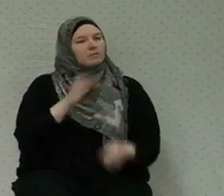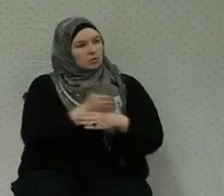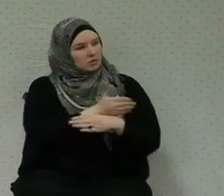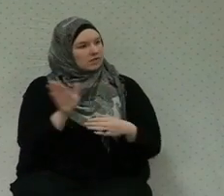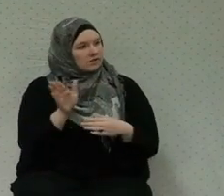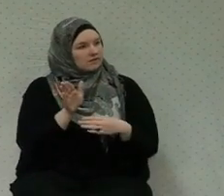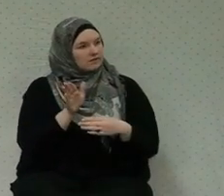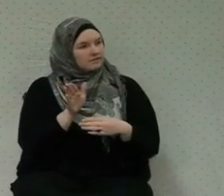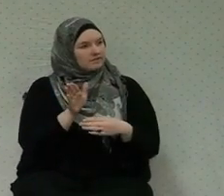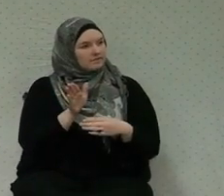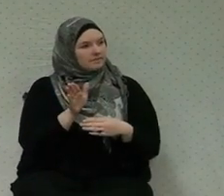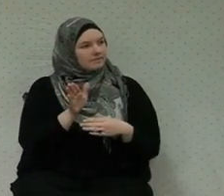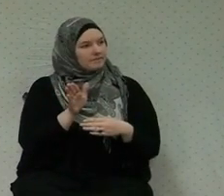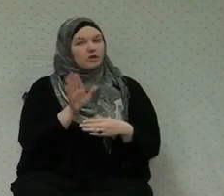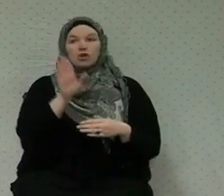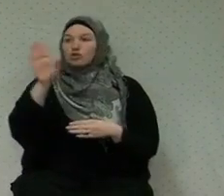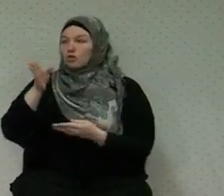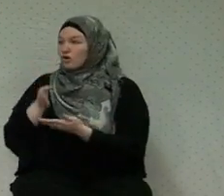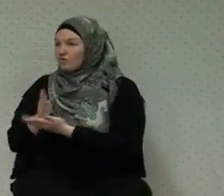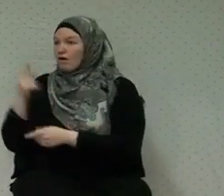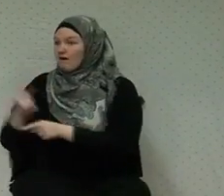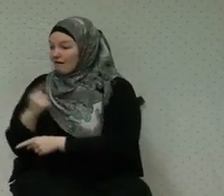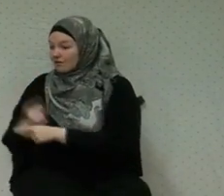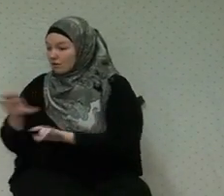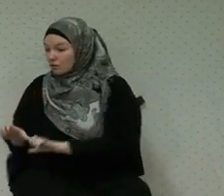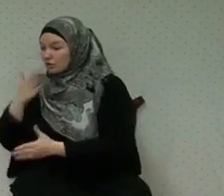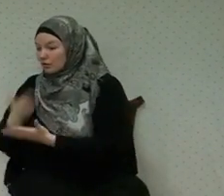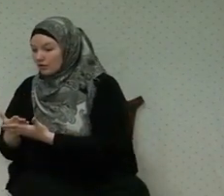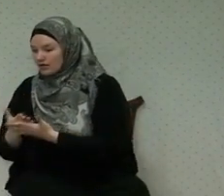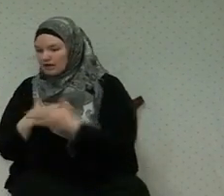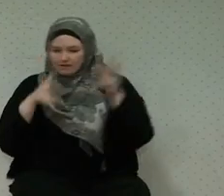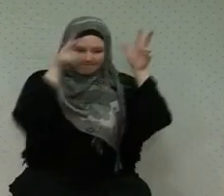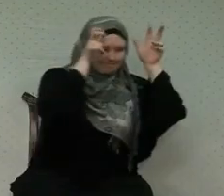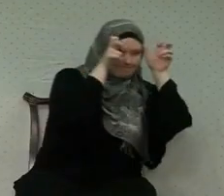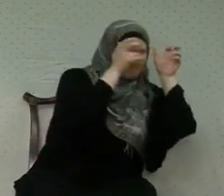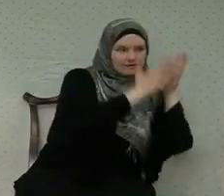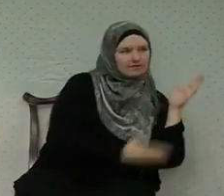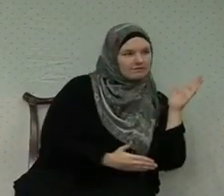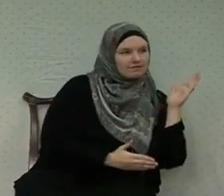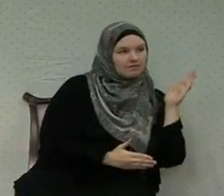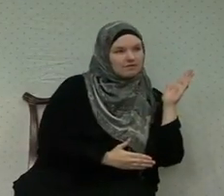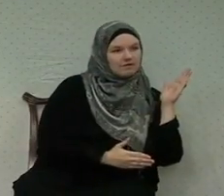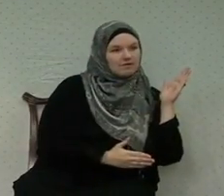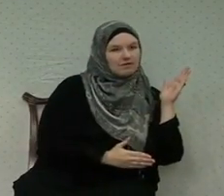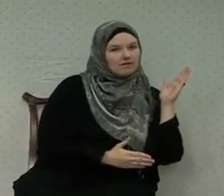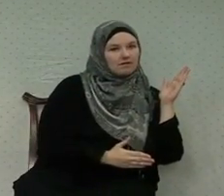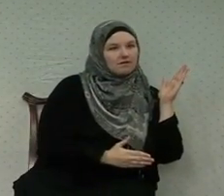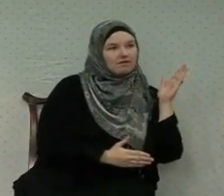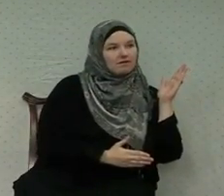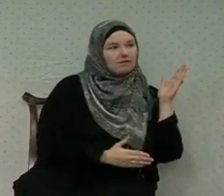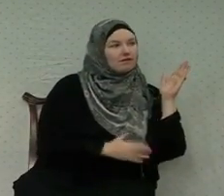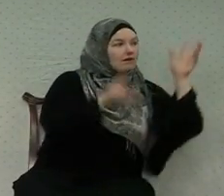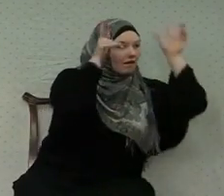between your righteous side and your wicked side. Your wicked side wants to go